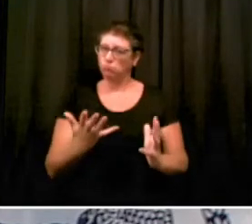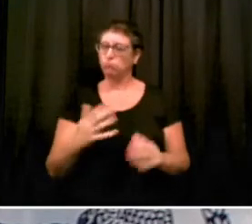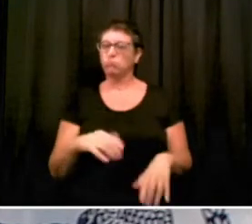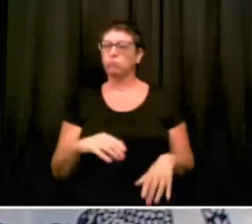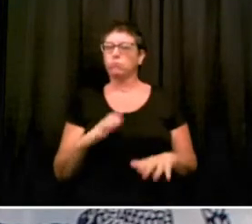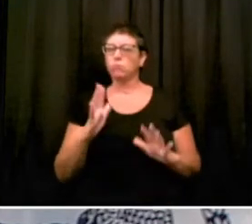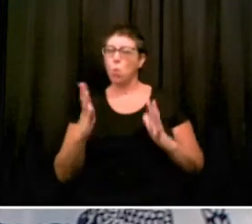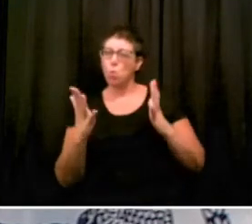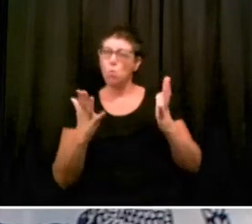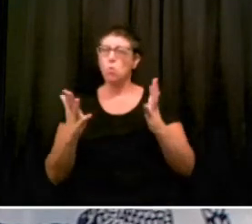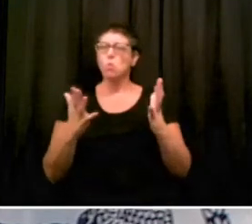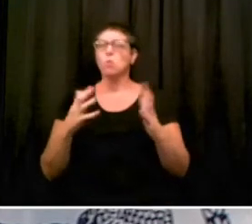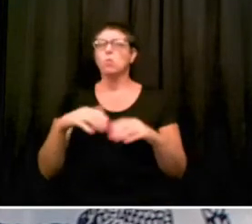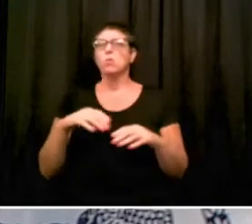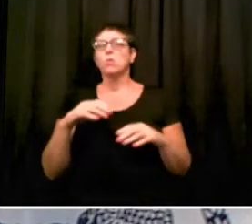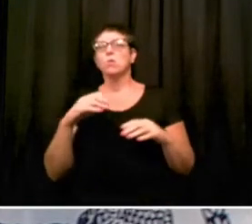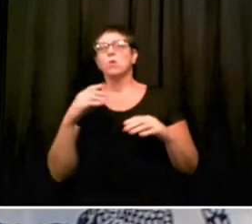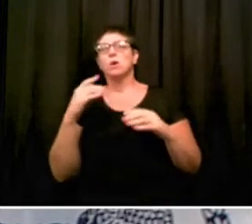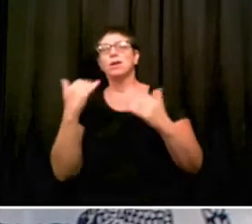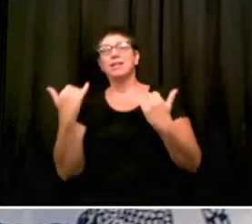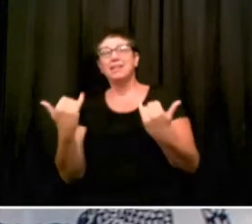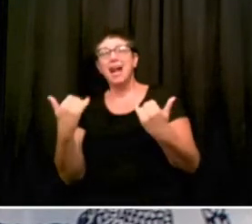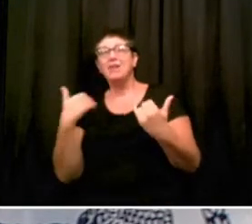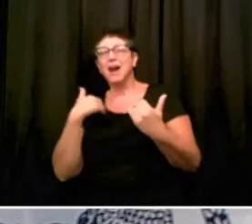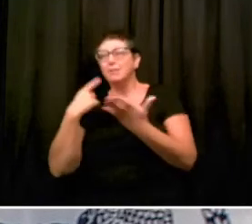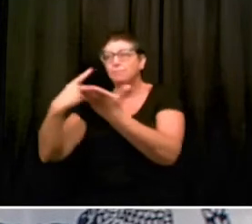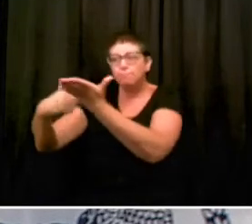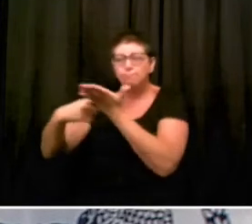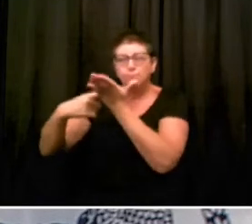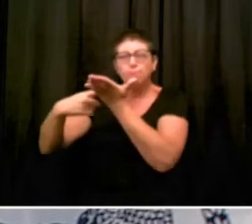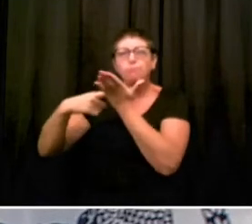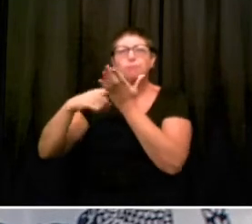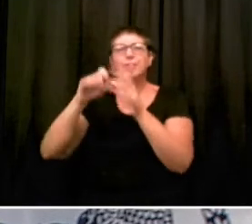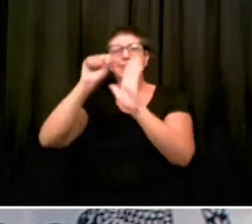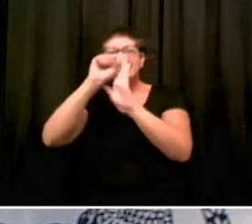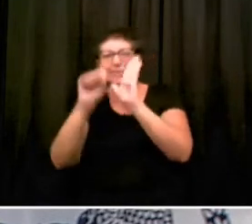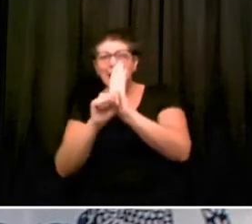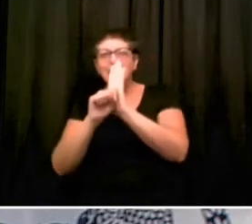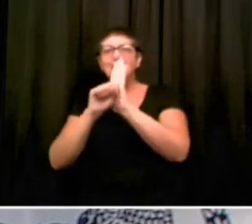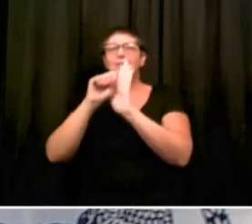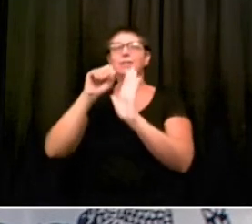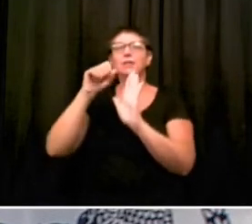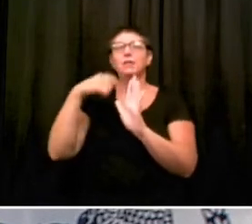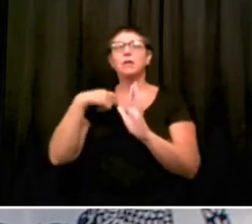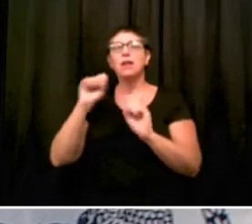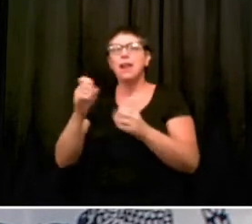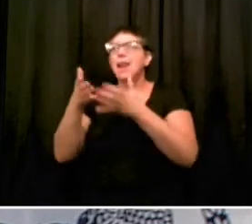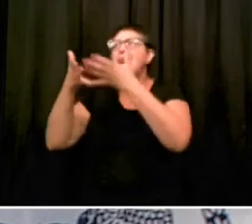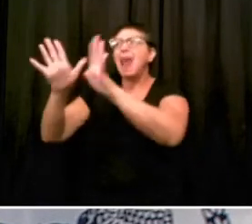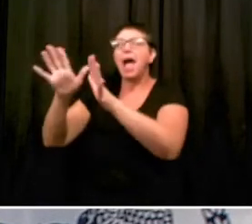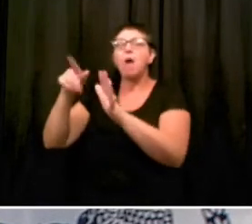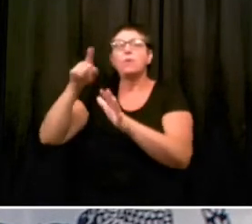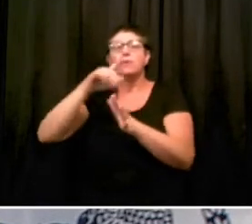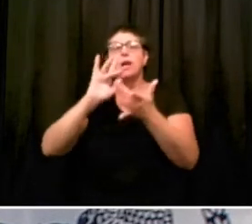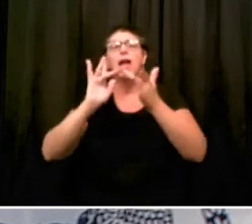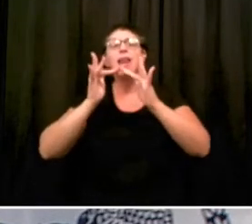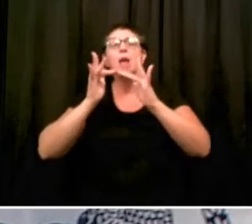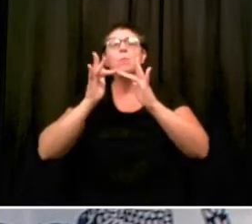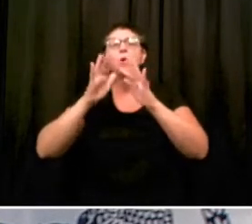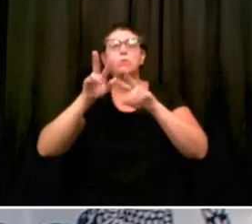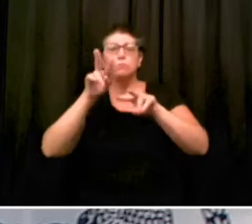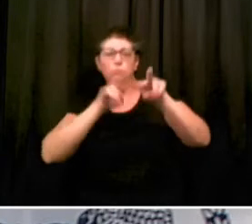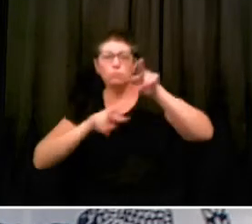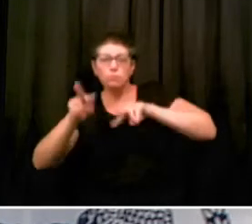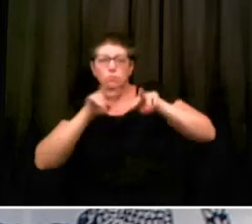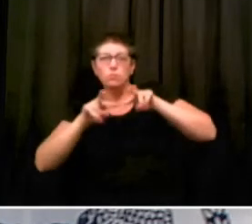so tough that the virtual inspections at least will allow our health inspectors to get an initial sense of things, make sure that things are okay, or if